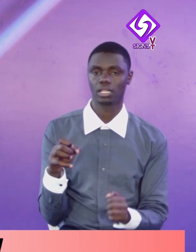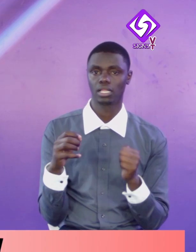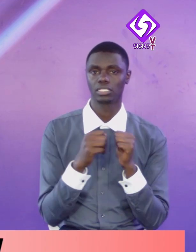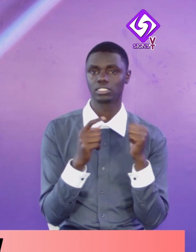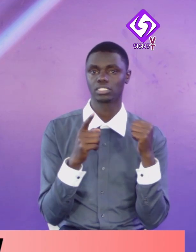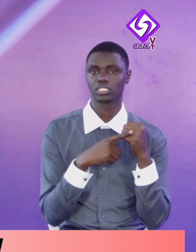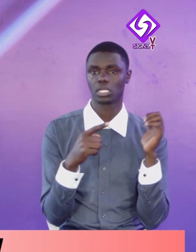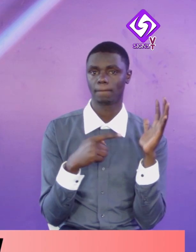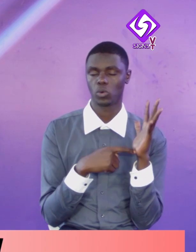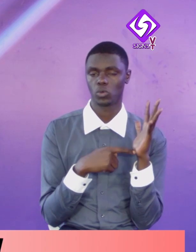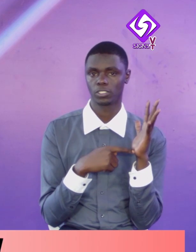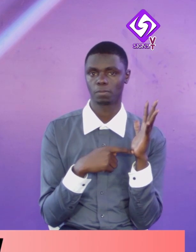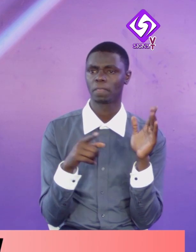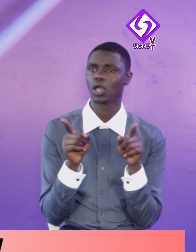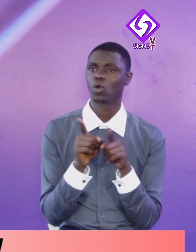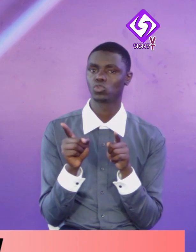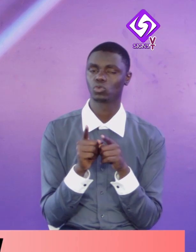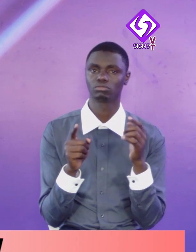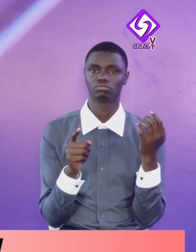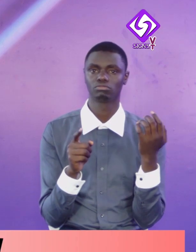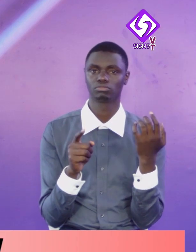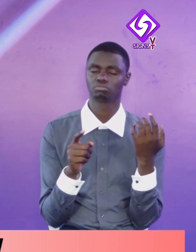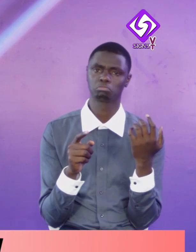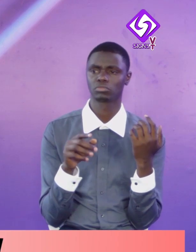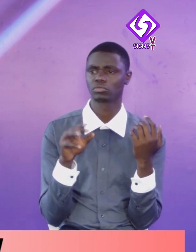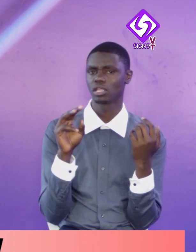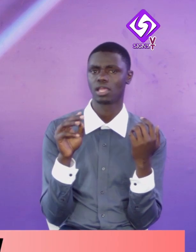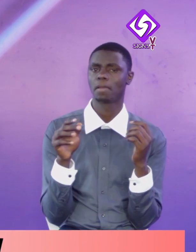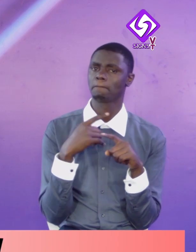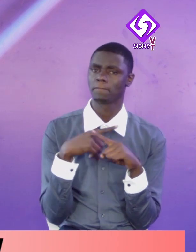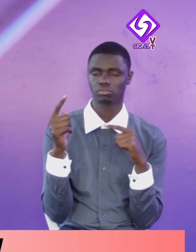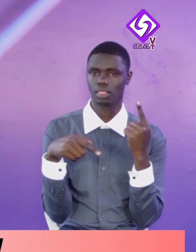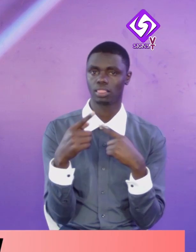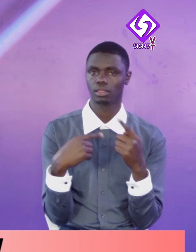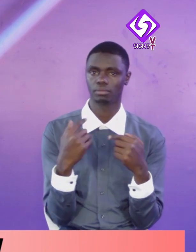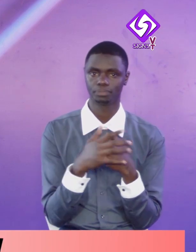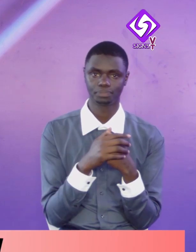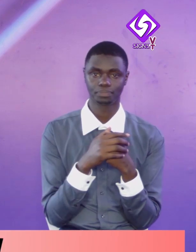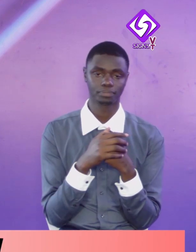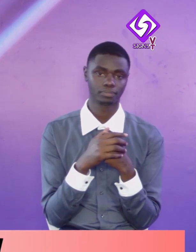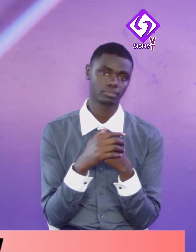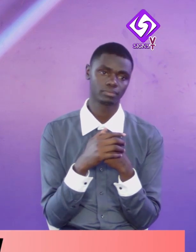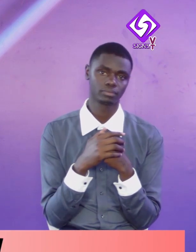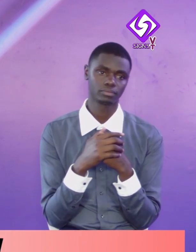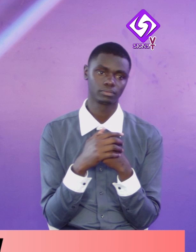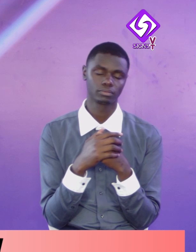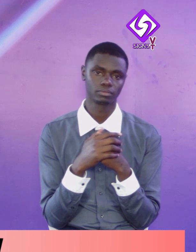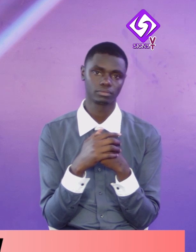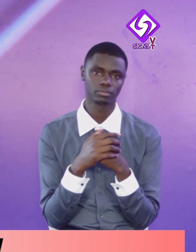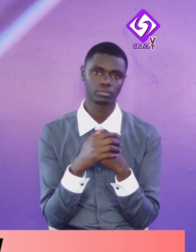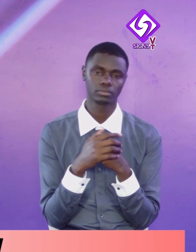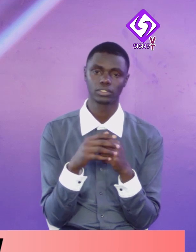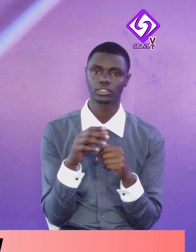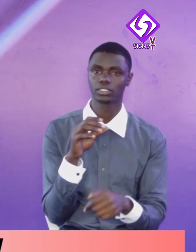also takes me to the English Premier League. Okay, but let's continue. Please don't. Let's continue with this. So